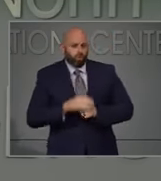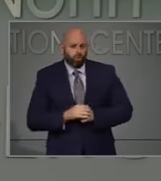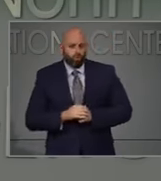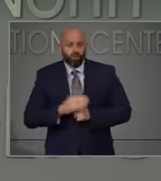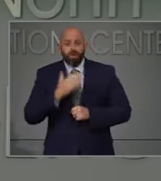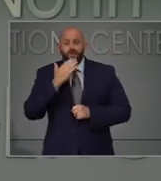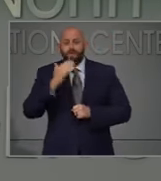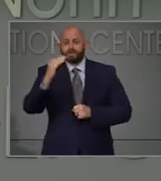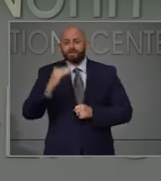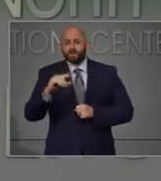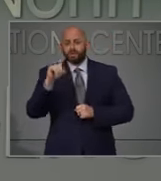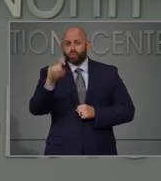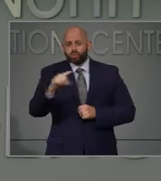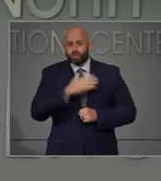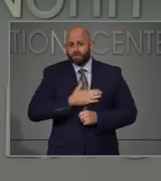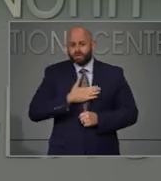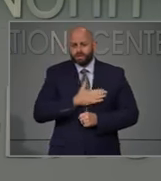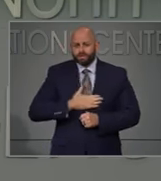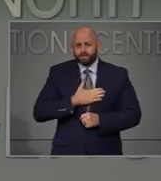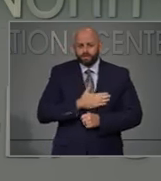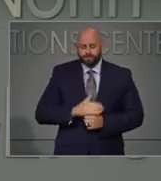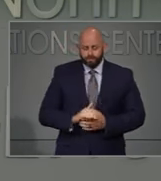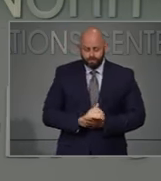Thanks. Next question, please.